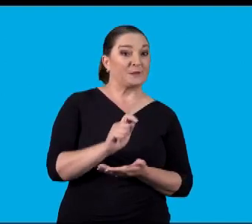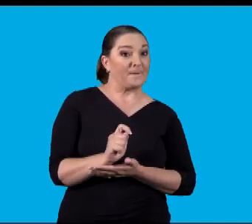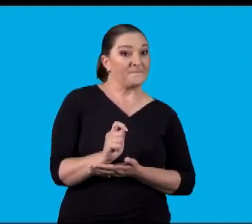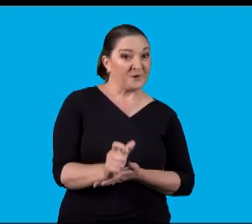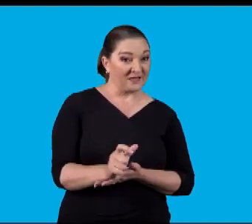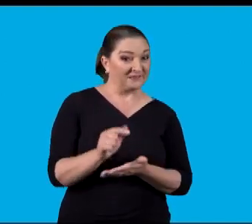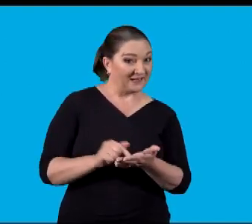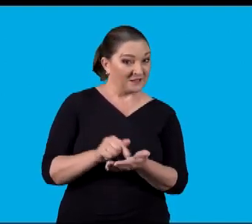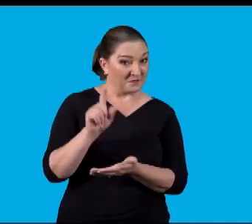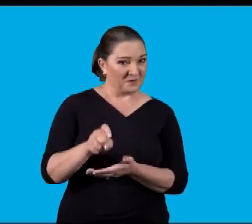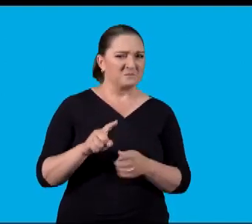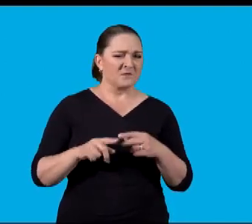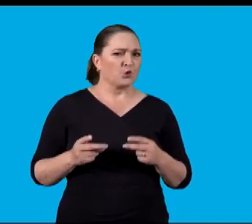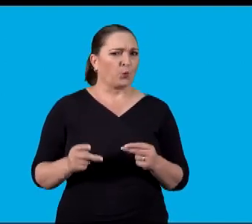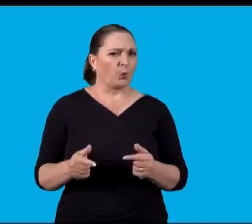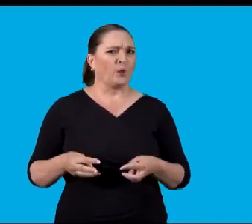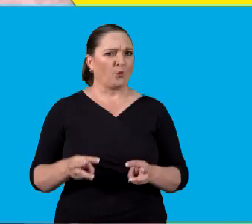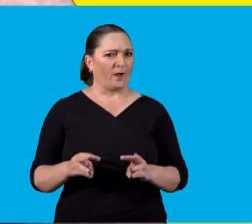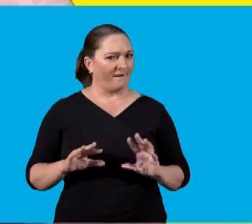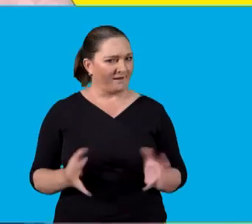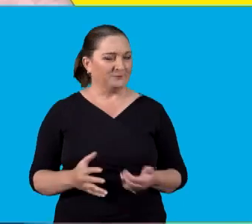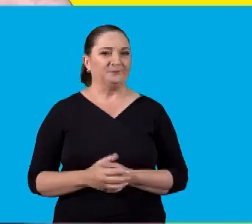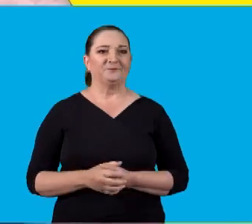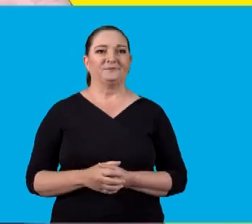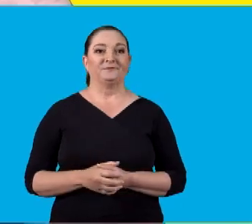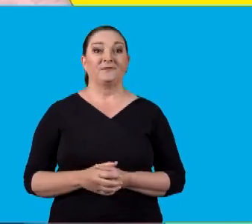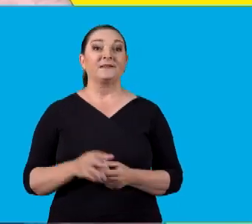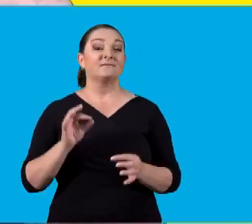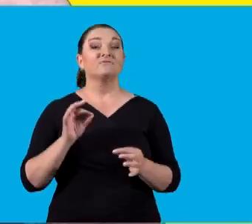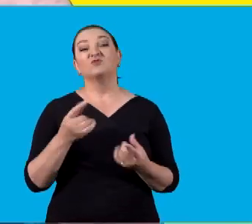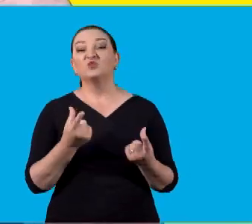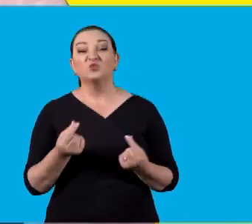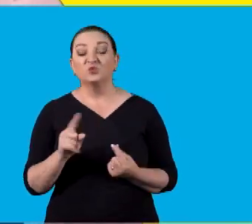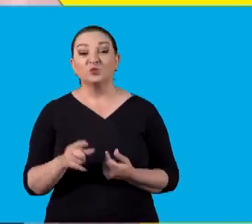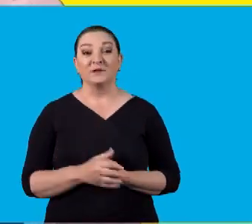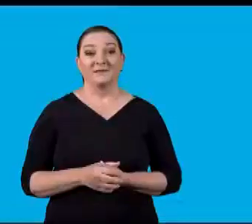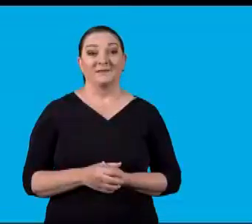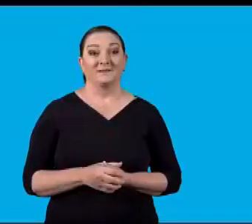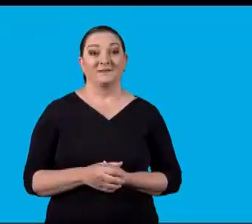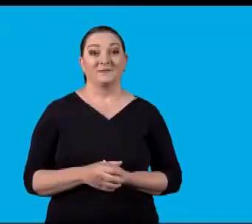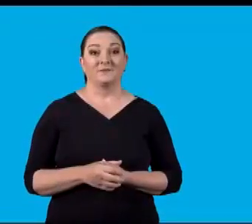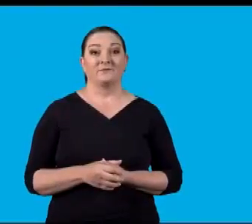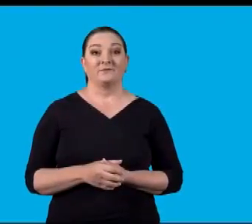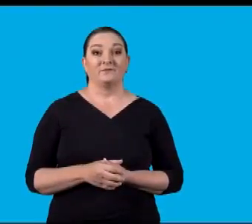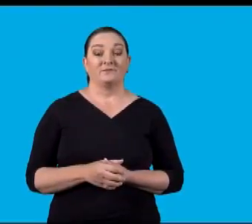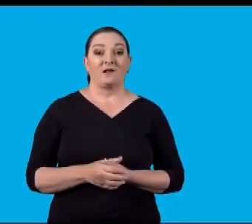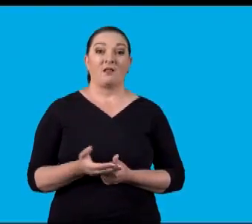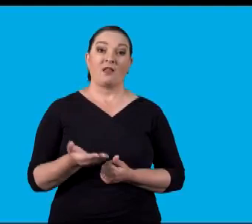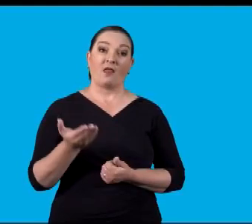There is a quicker way of getting your dividends paid. You simply say